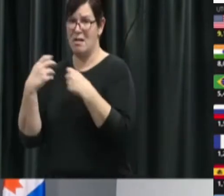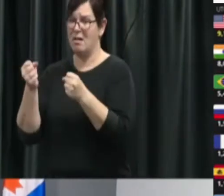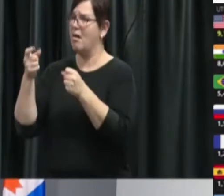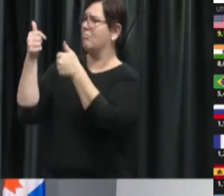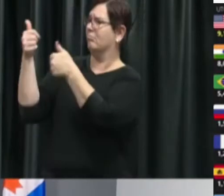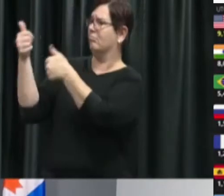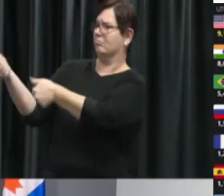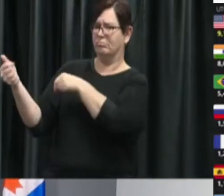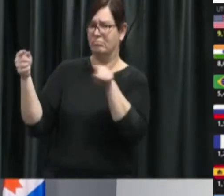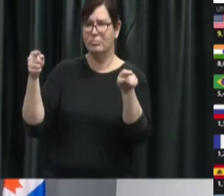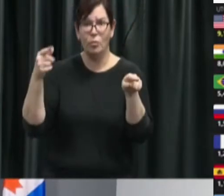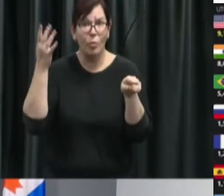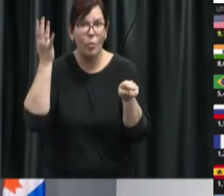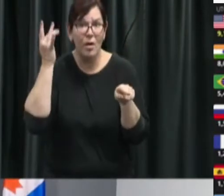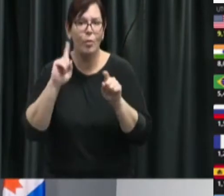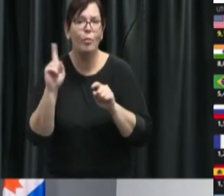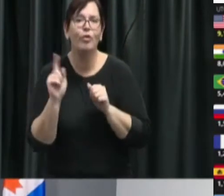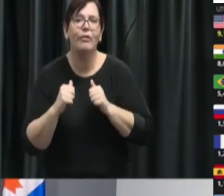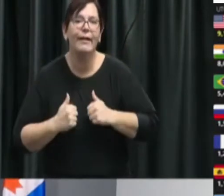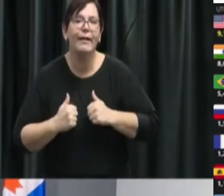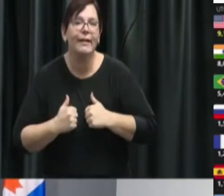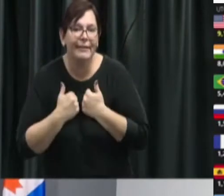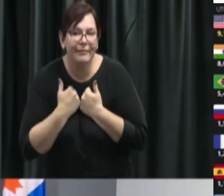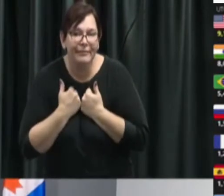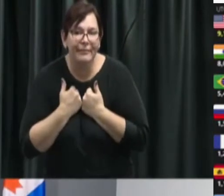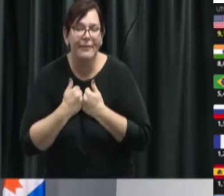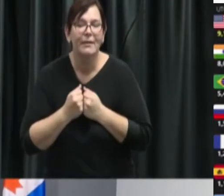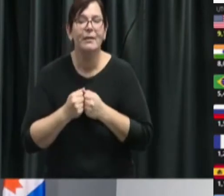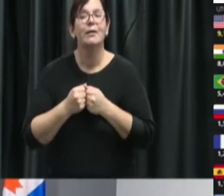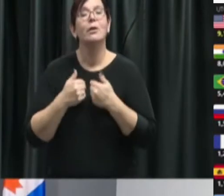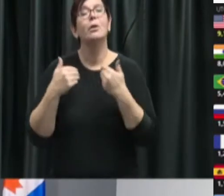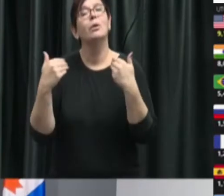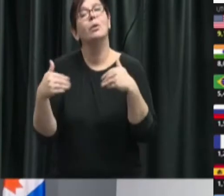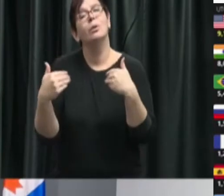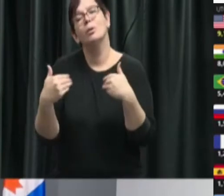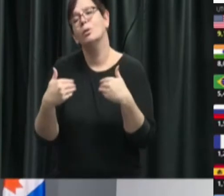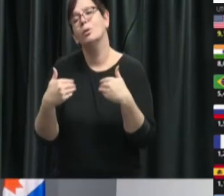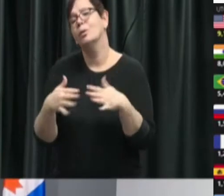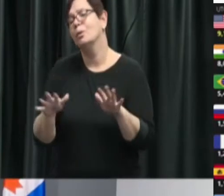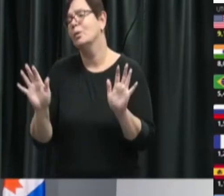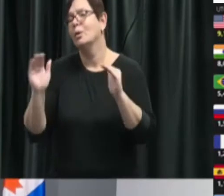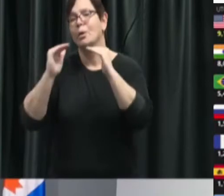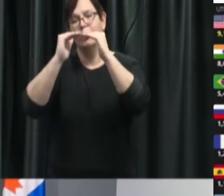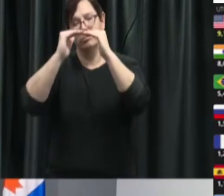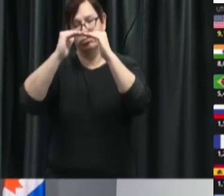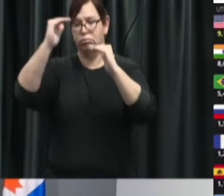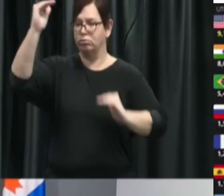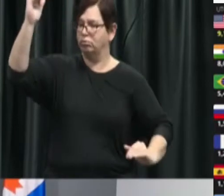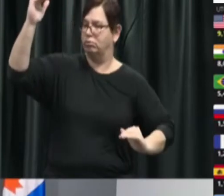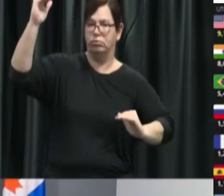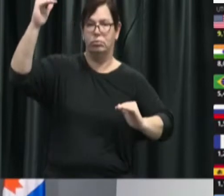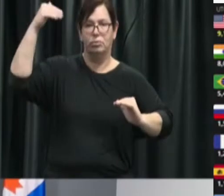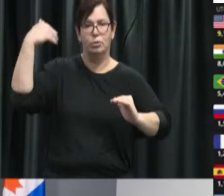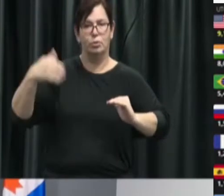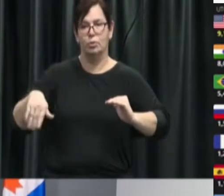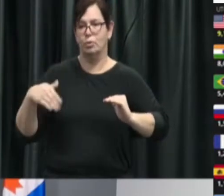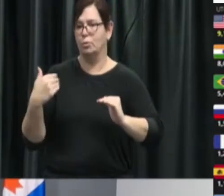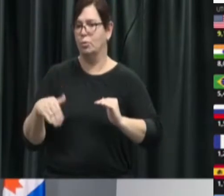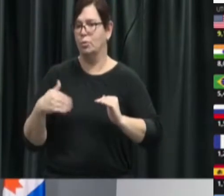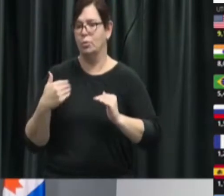are so different, often so unequal, that one unfairly suffers